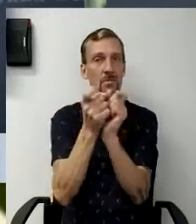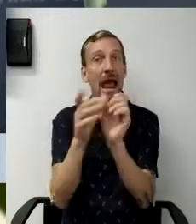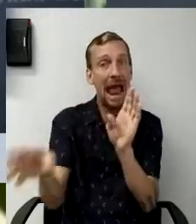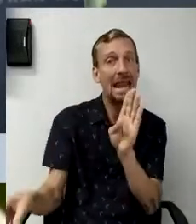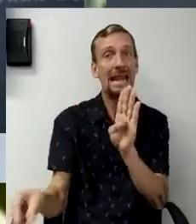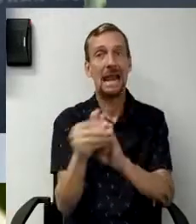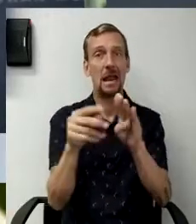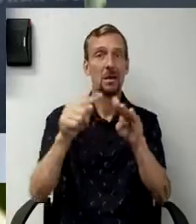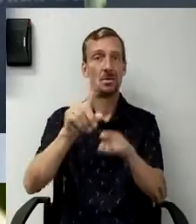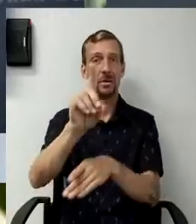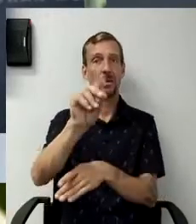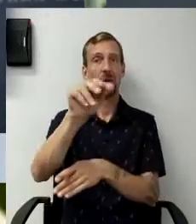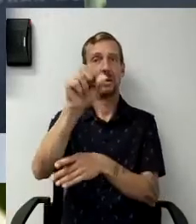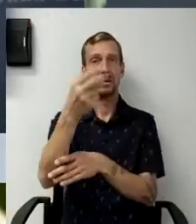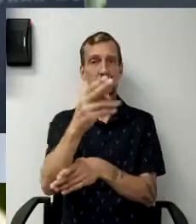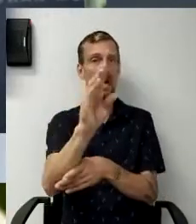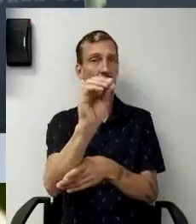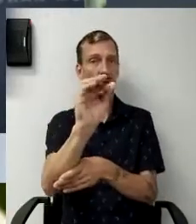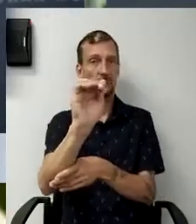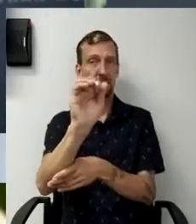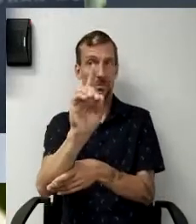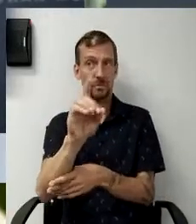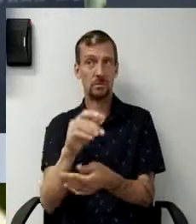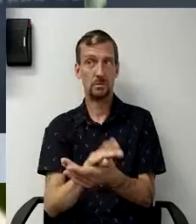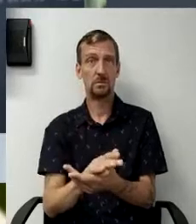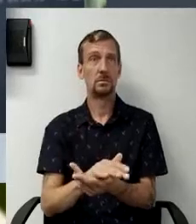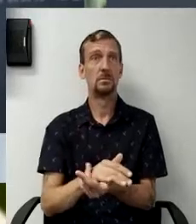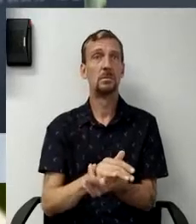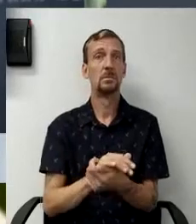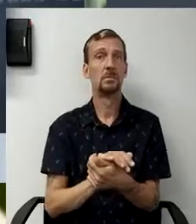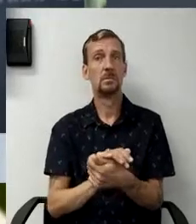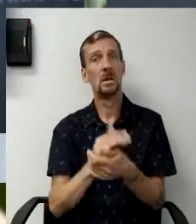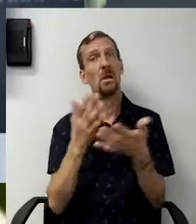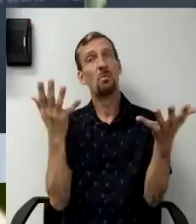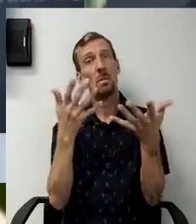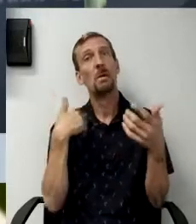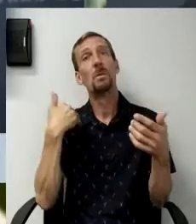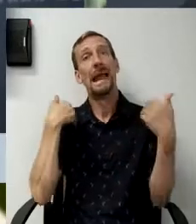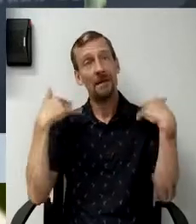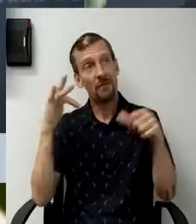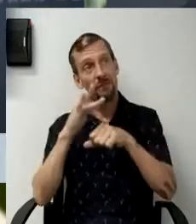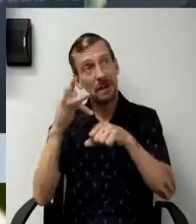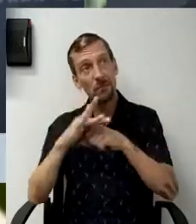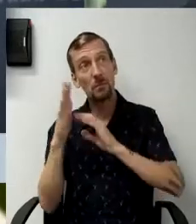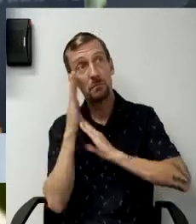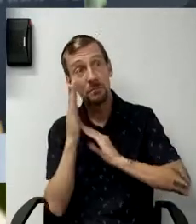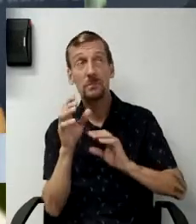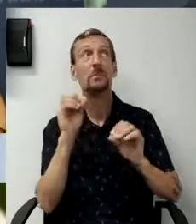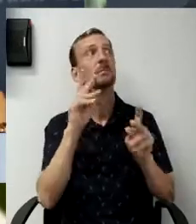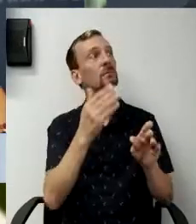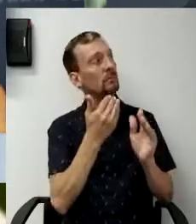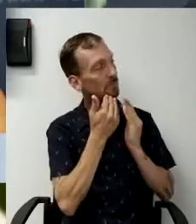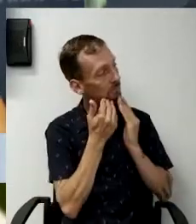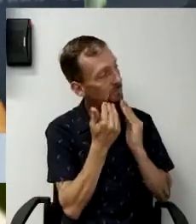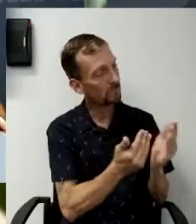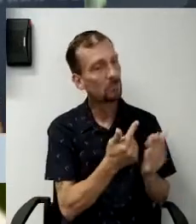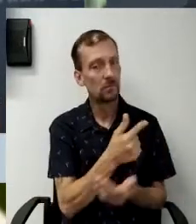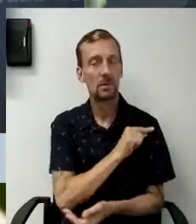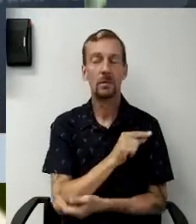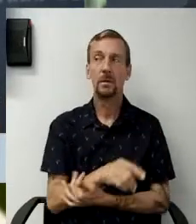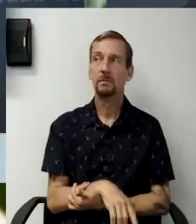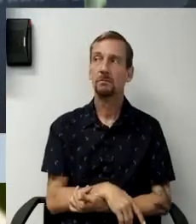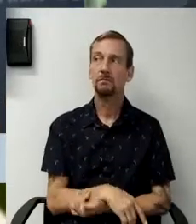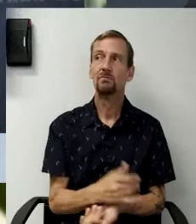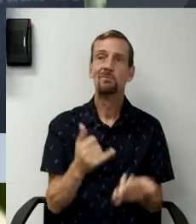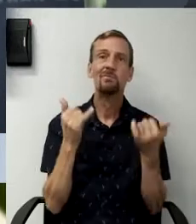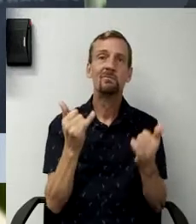so that folks get a sense of what kind of bed capacity do we have. Right. Okay, thank you. So can you